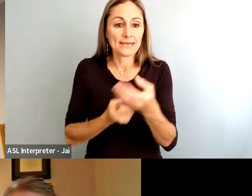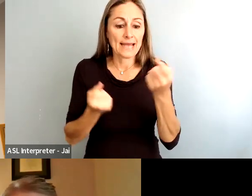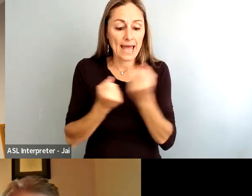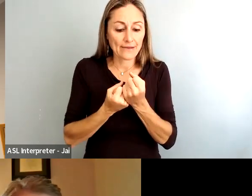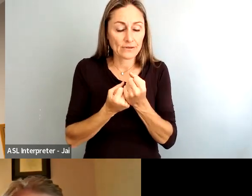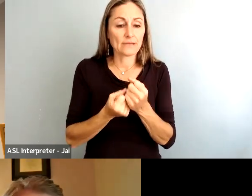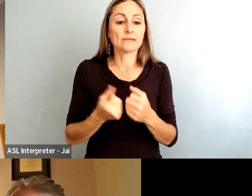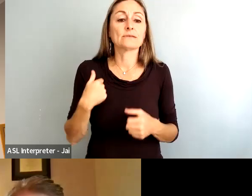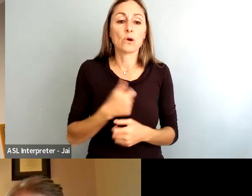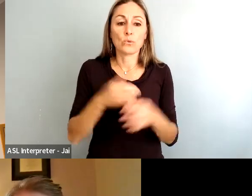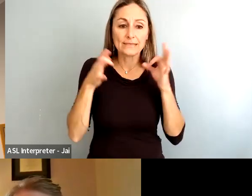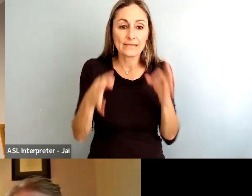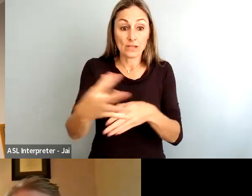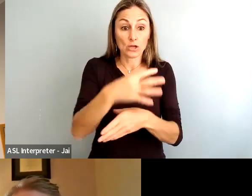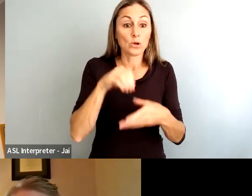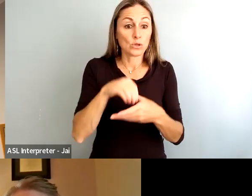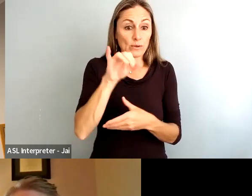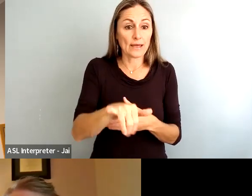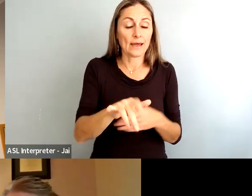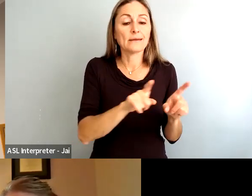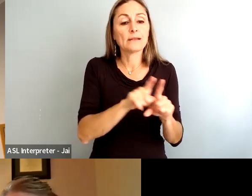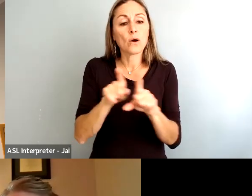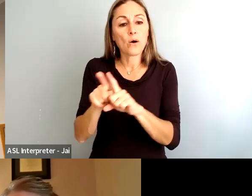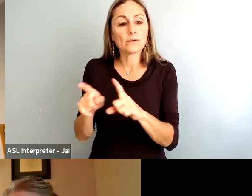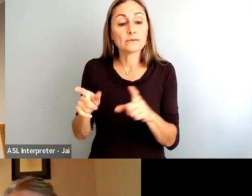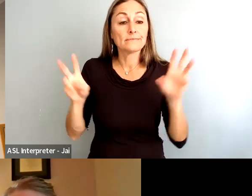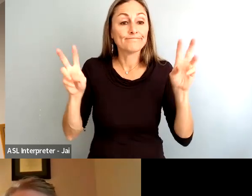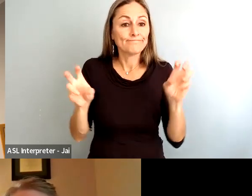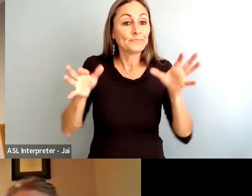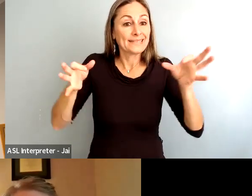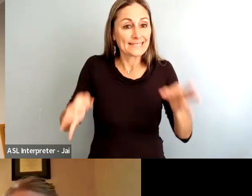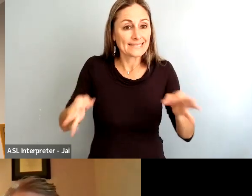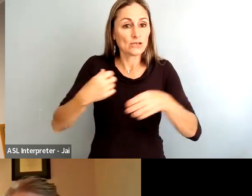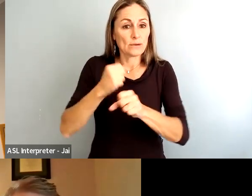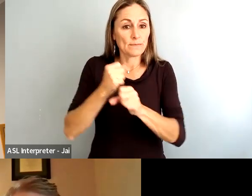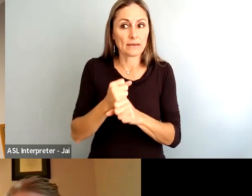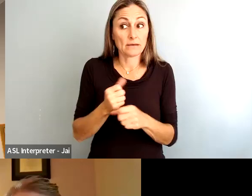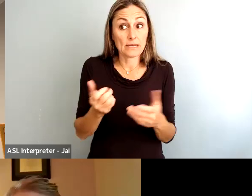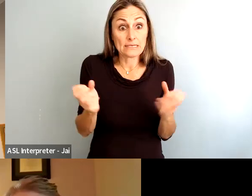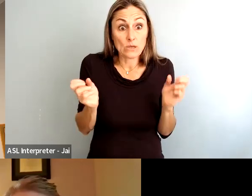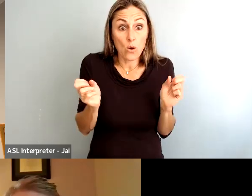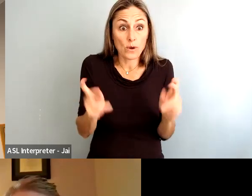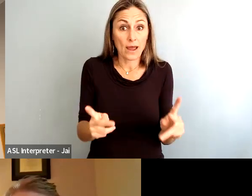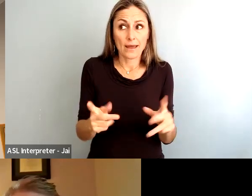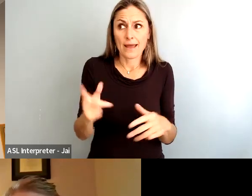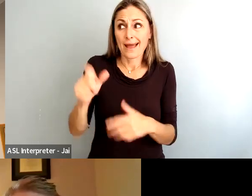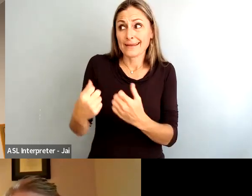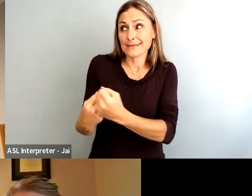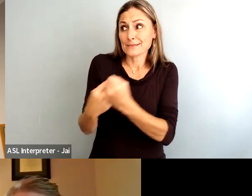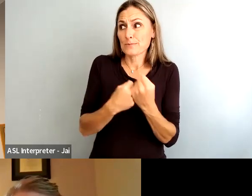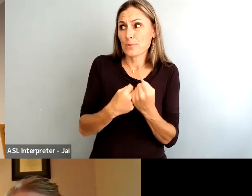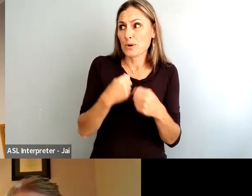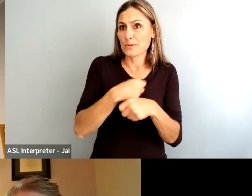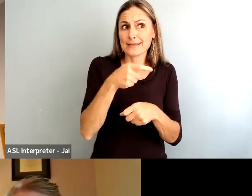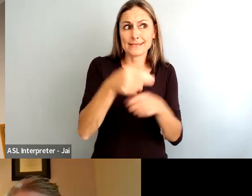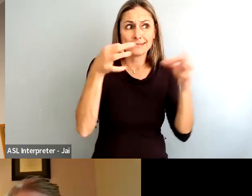we definitely include that. And then also decision-making and how it's okay if you need supports with decision-making.